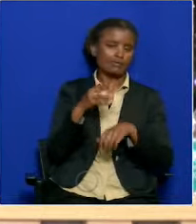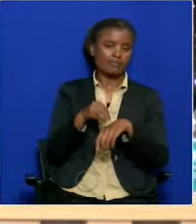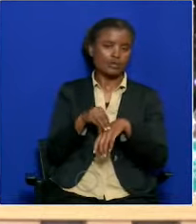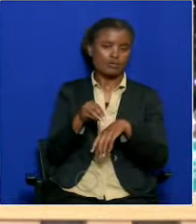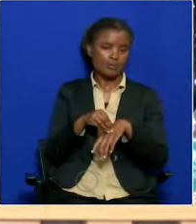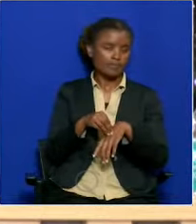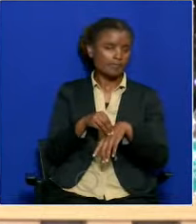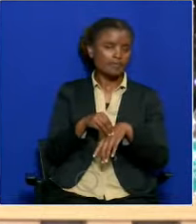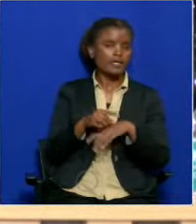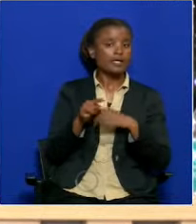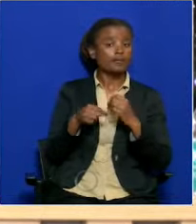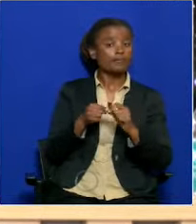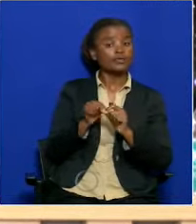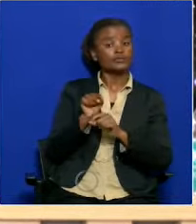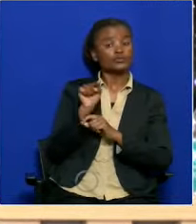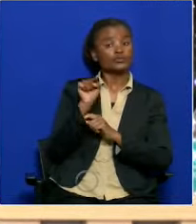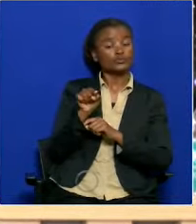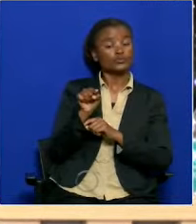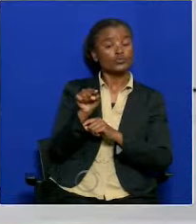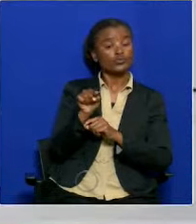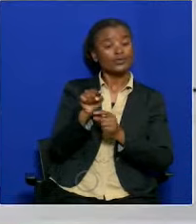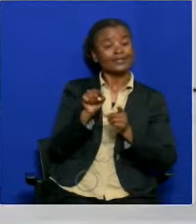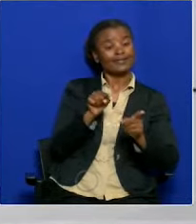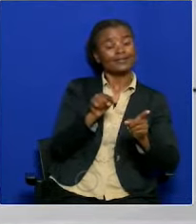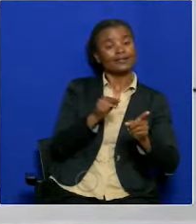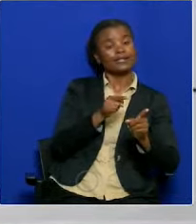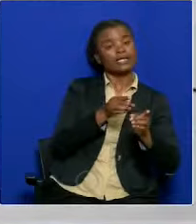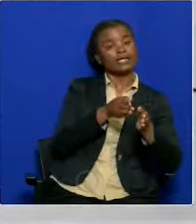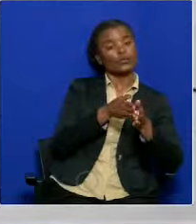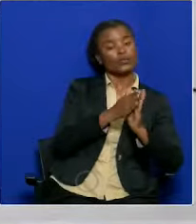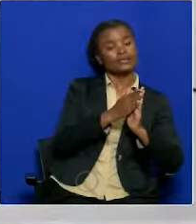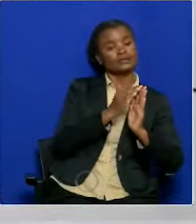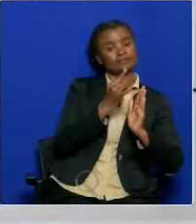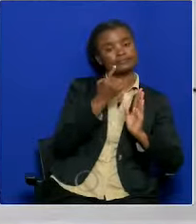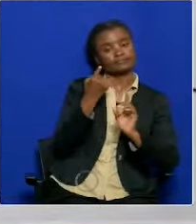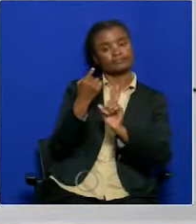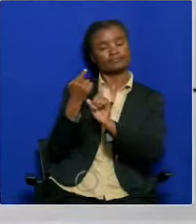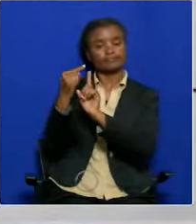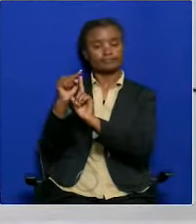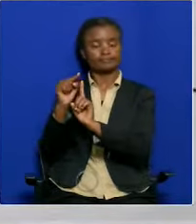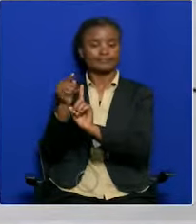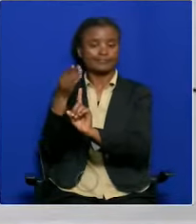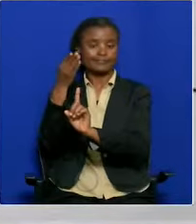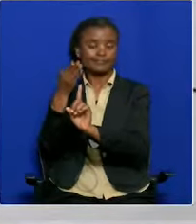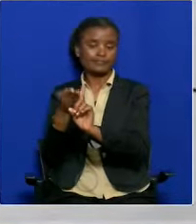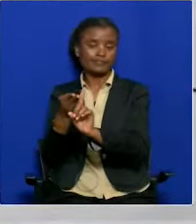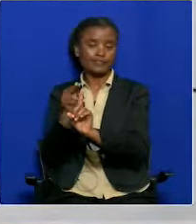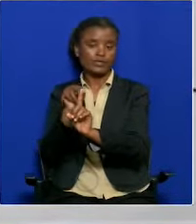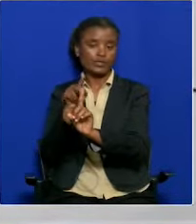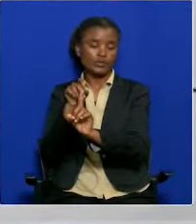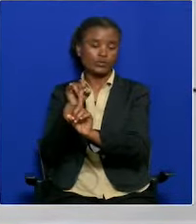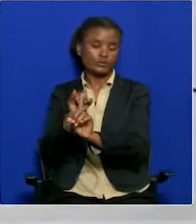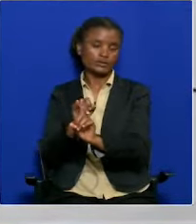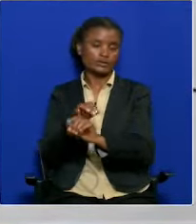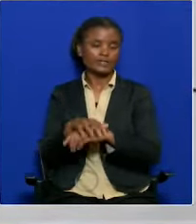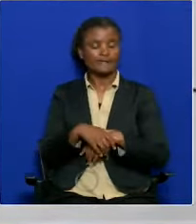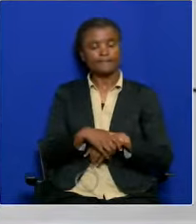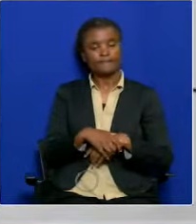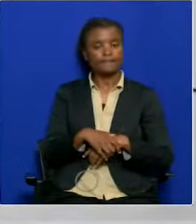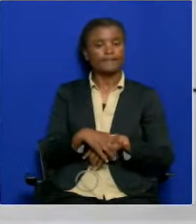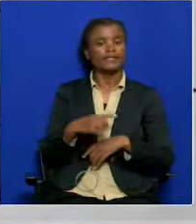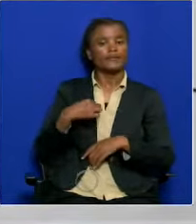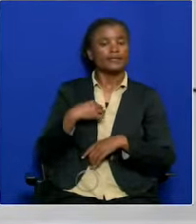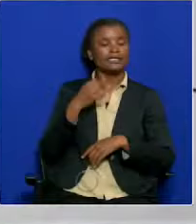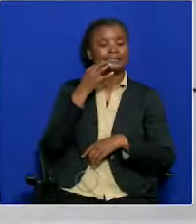you forwarding that request to Sergeant Nkosi? I said he was asking for an advice, what can he